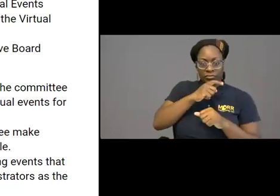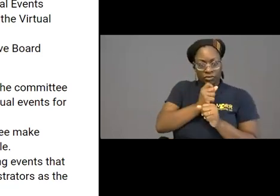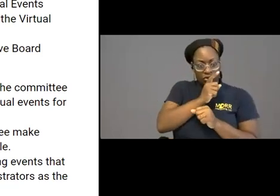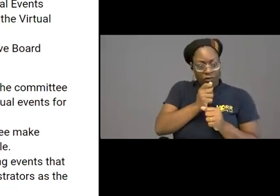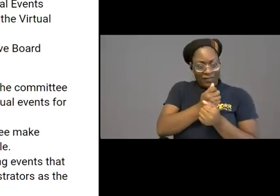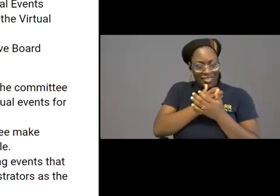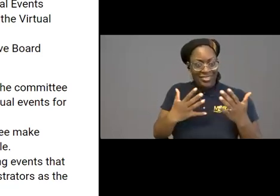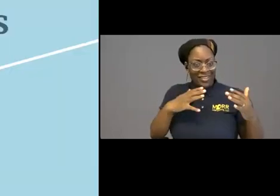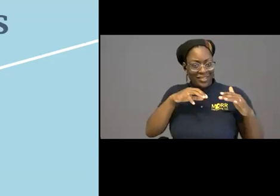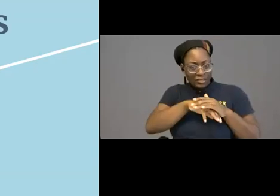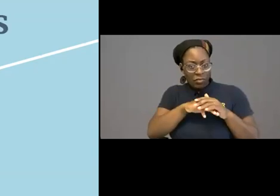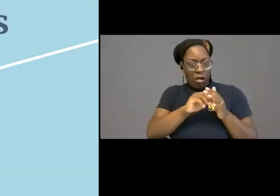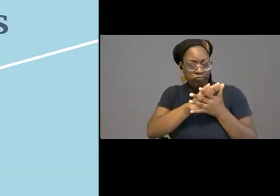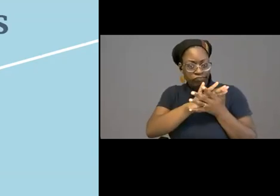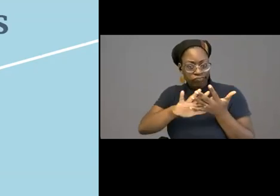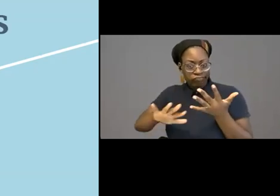hand it over to Beth next.